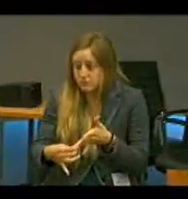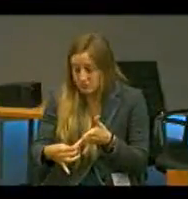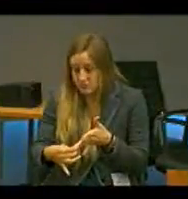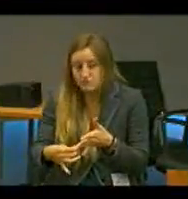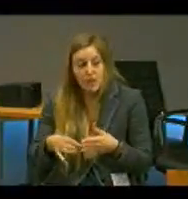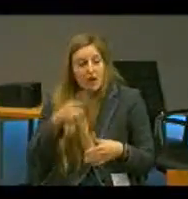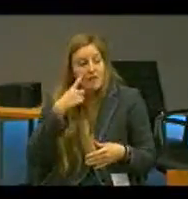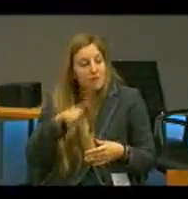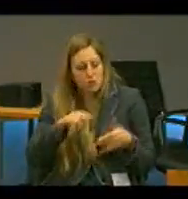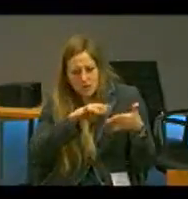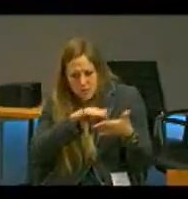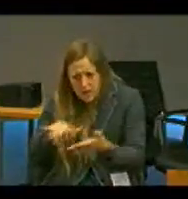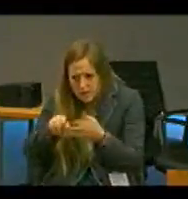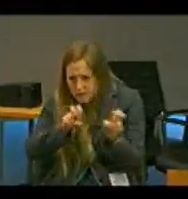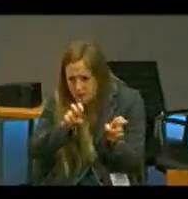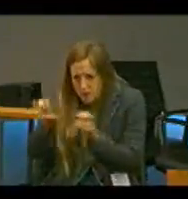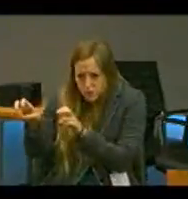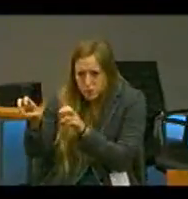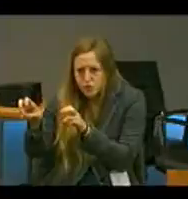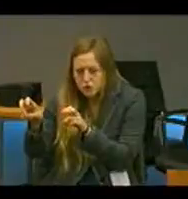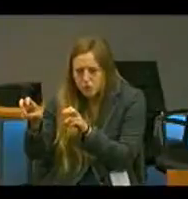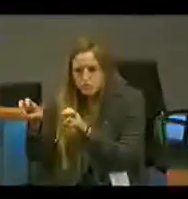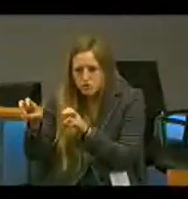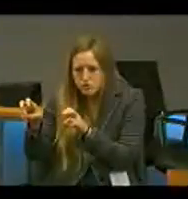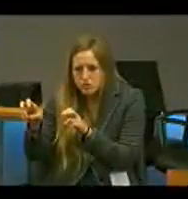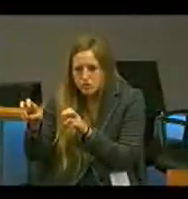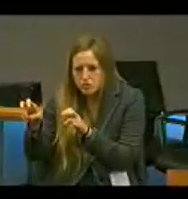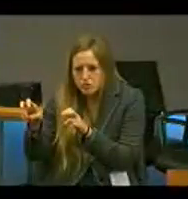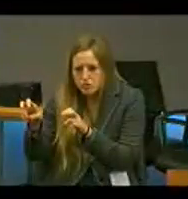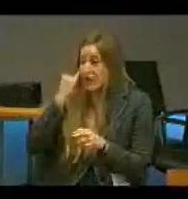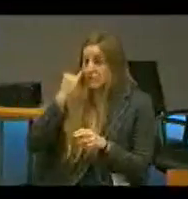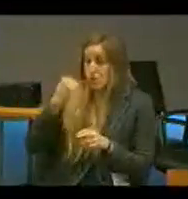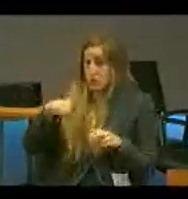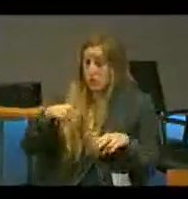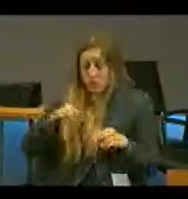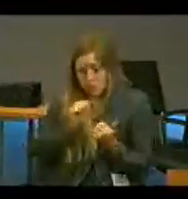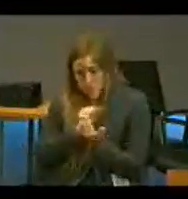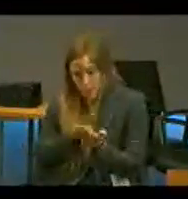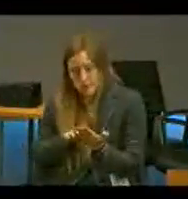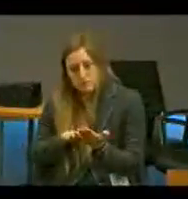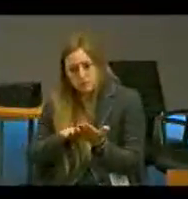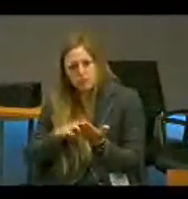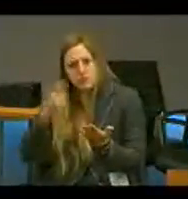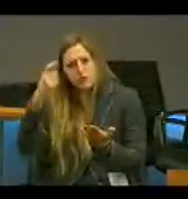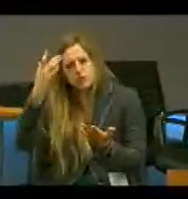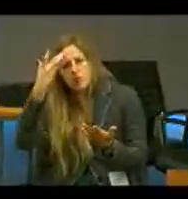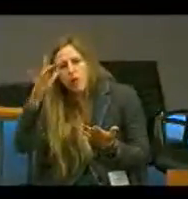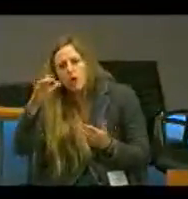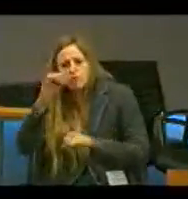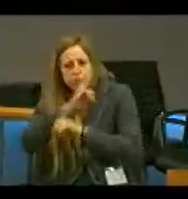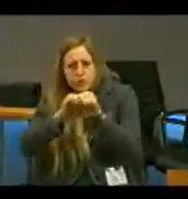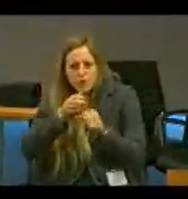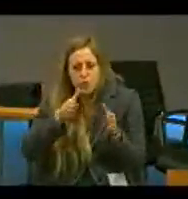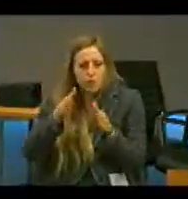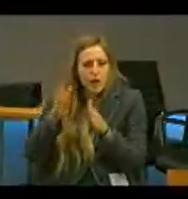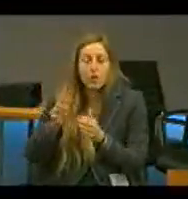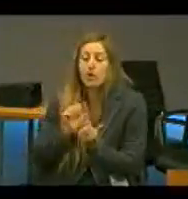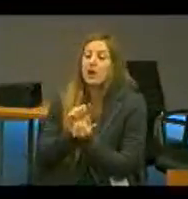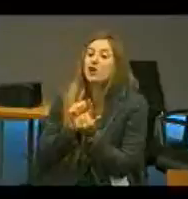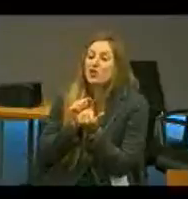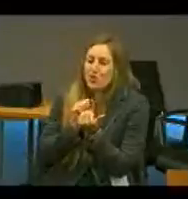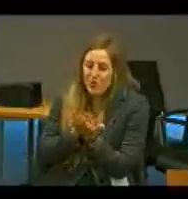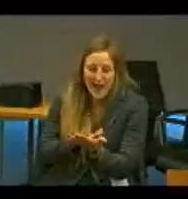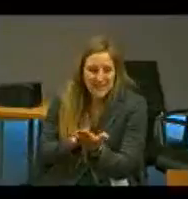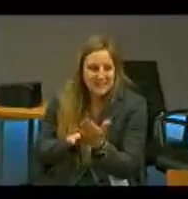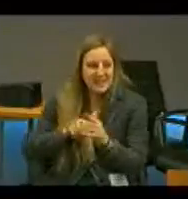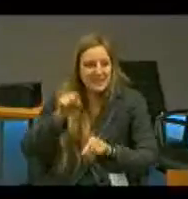these issues that, if addressed sensibly, will put the analysis of demographic differences on a better